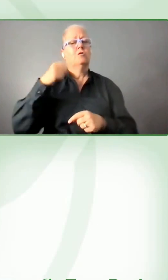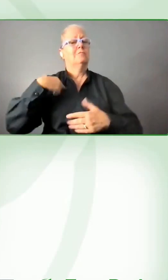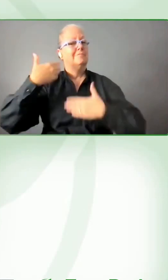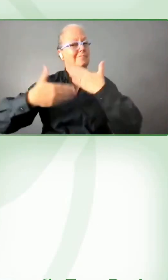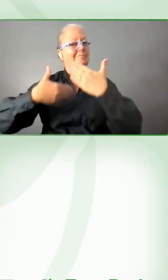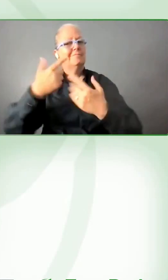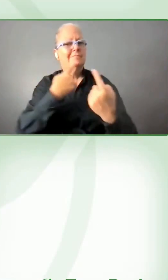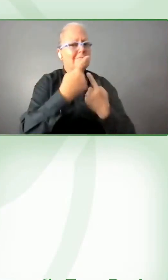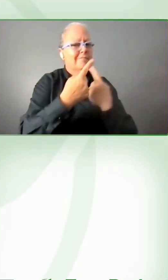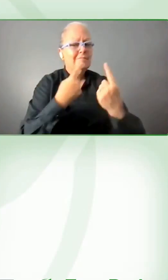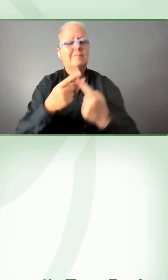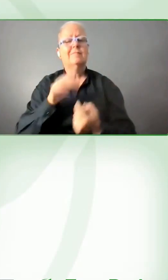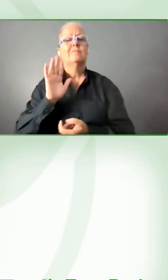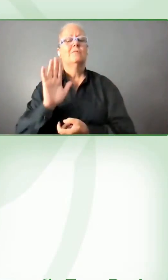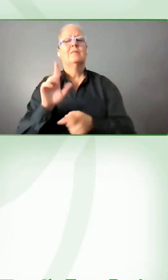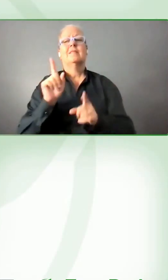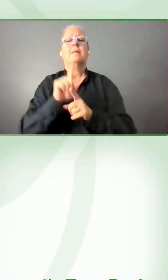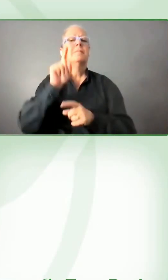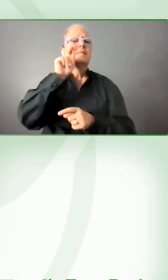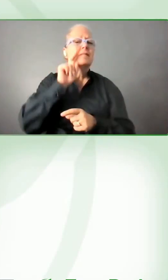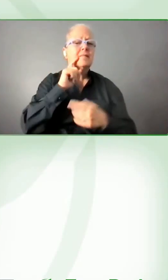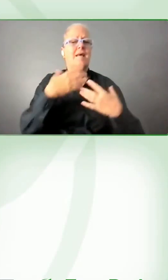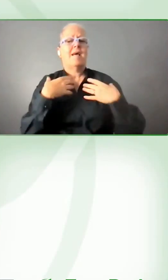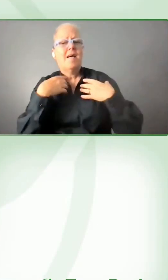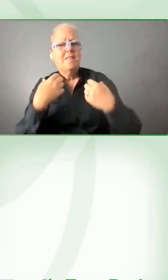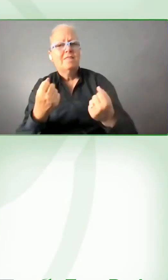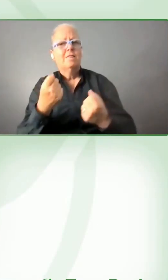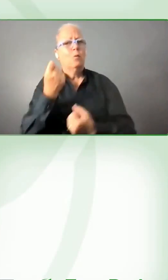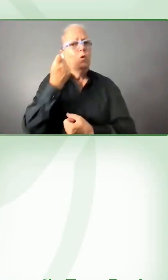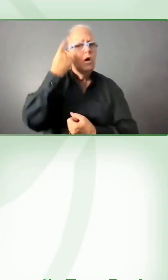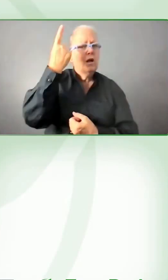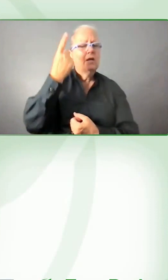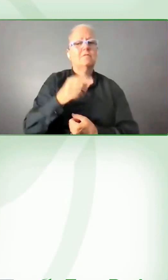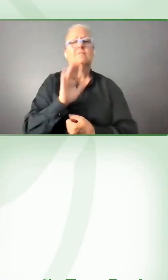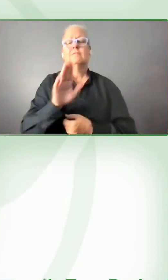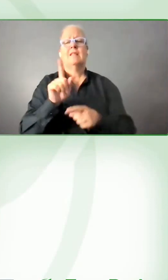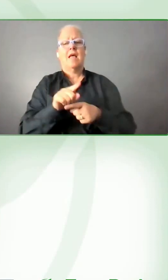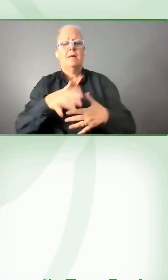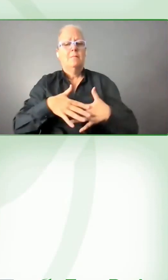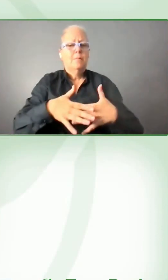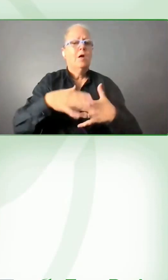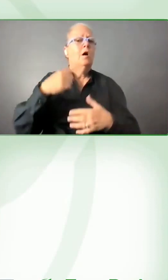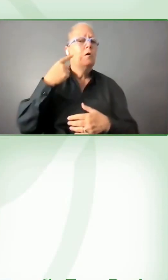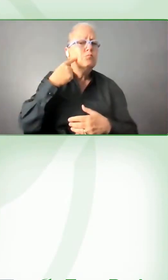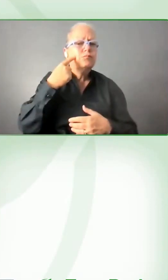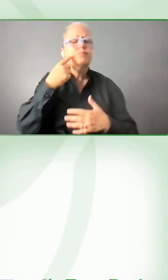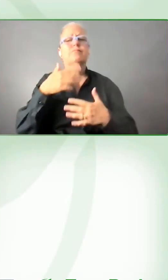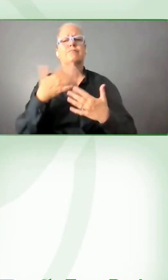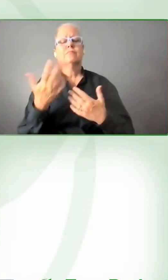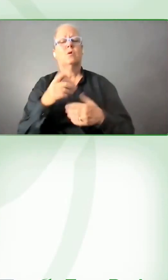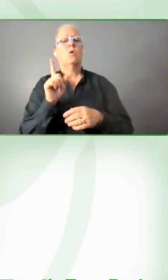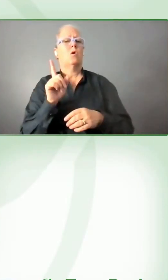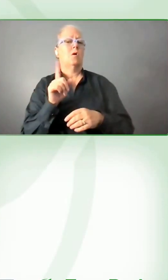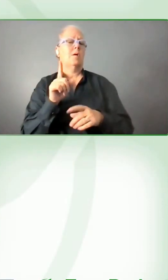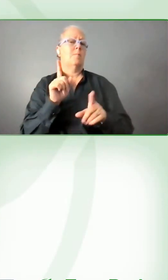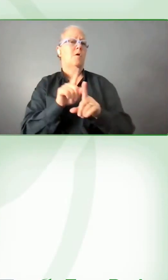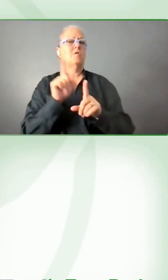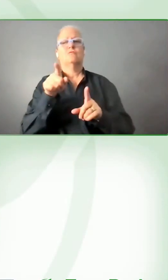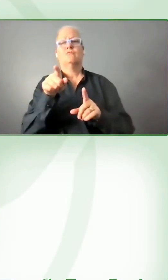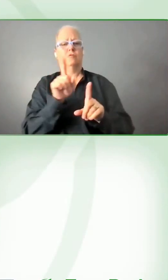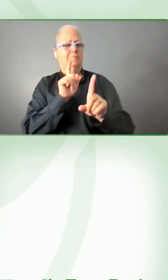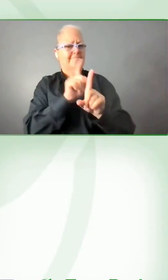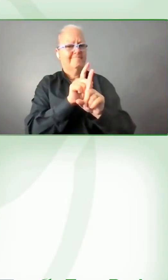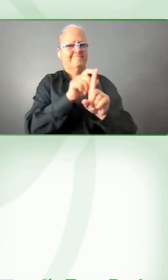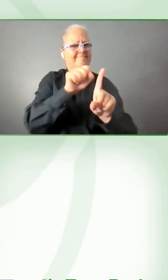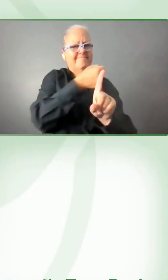sexual health and awareness, reproductive rights, and sexual harassment in regards to people with disabilities.